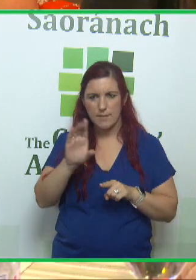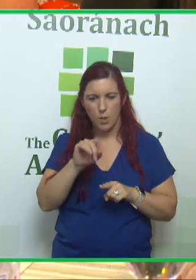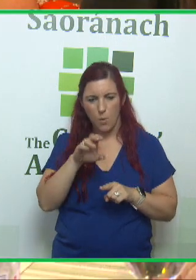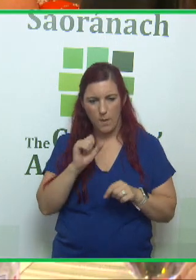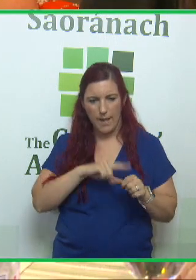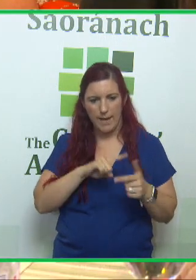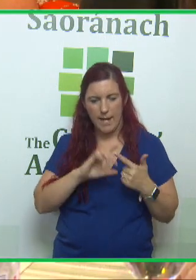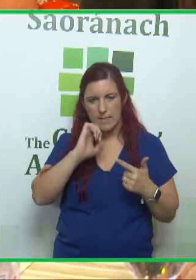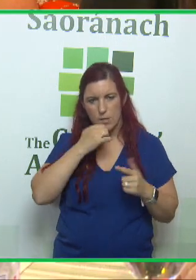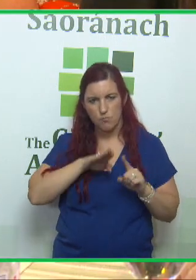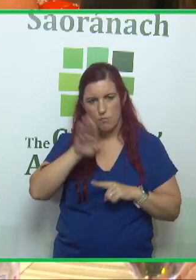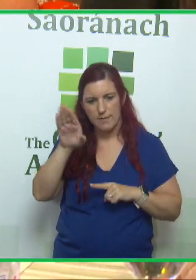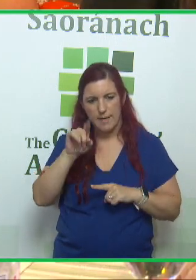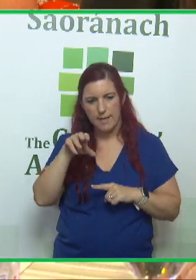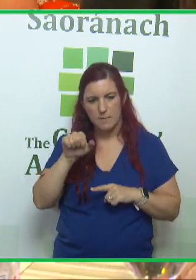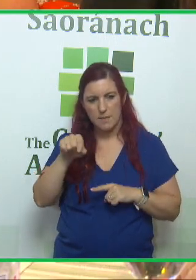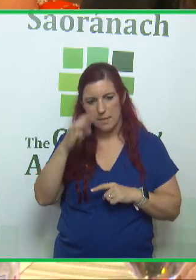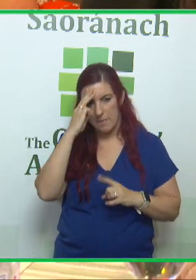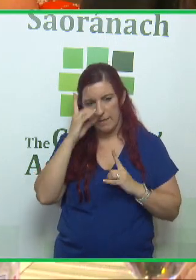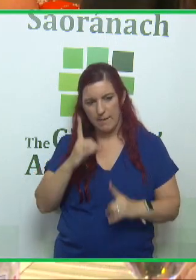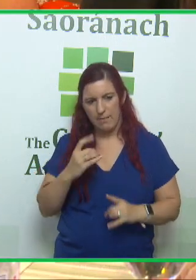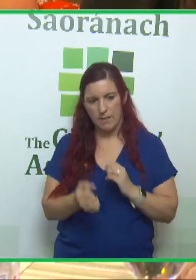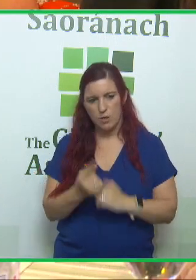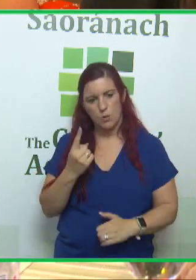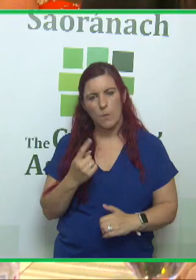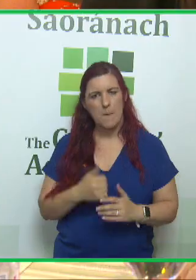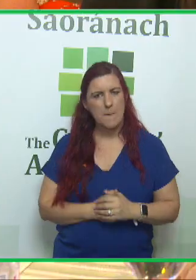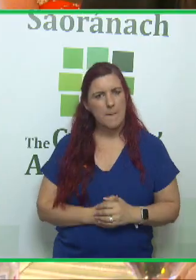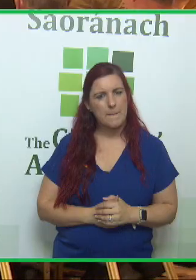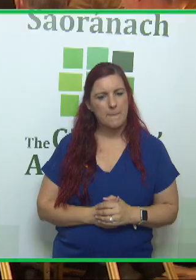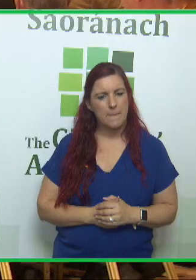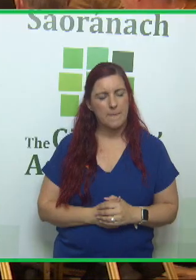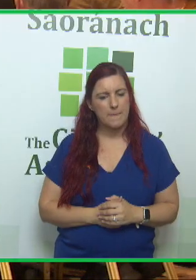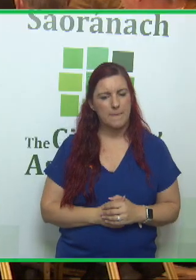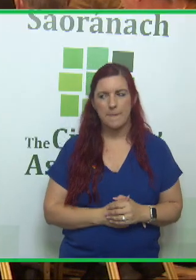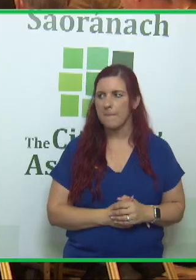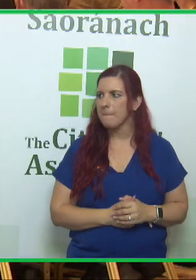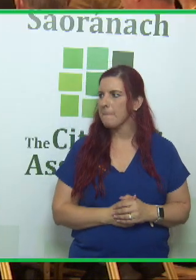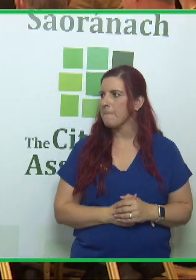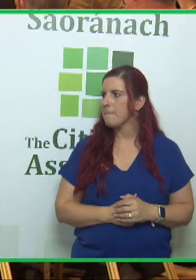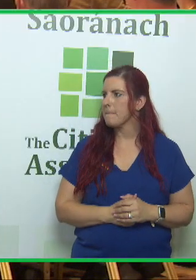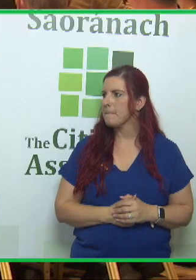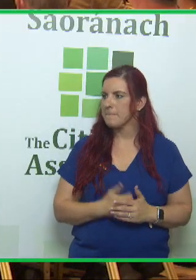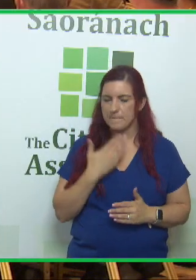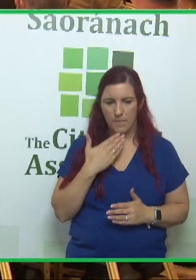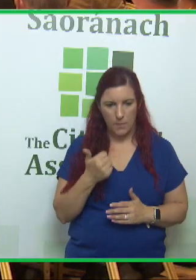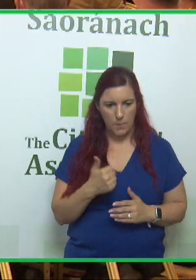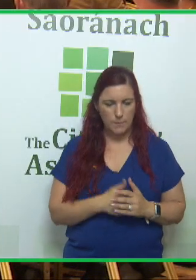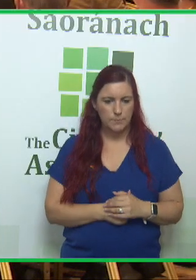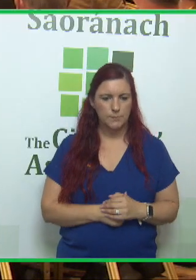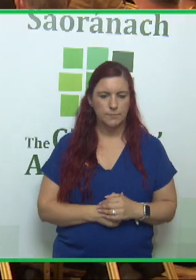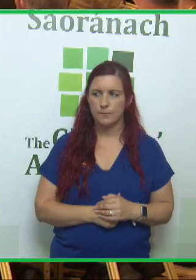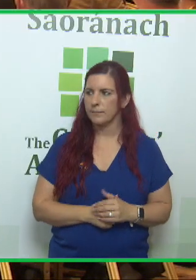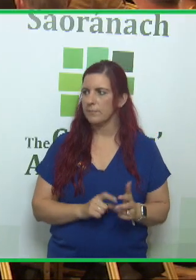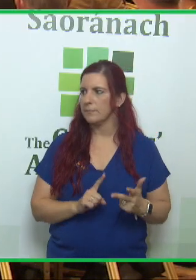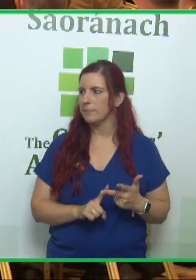cannabis, is this a mental health problem, or what is your opinion? Okay, so thank you.